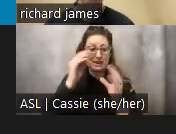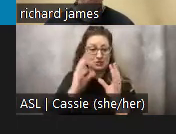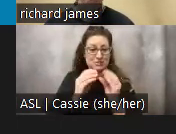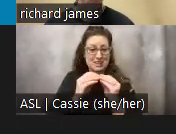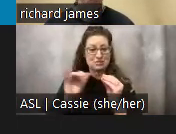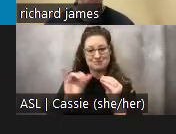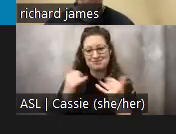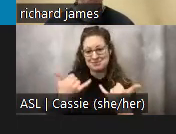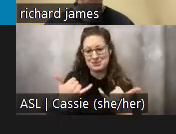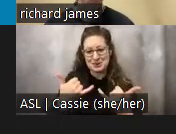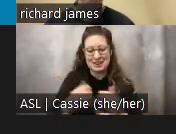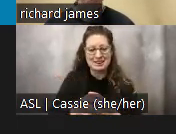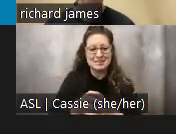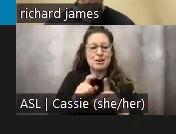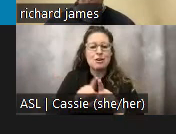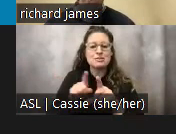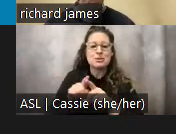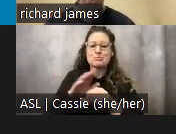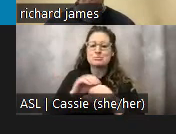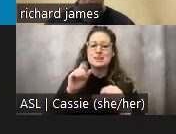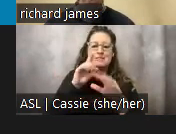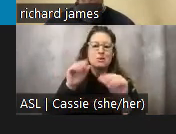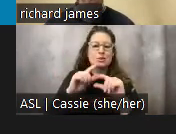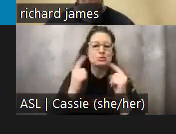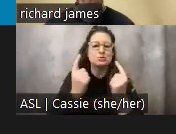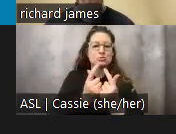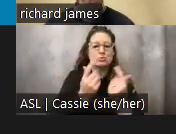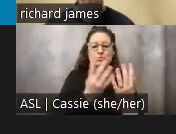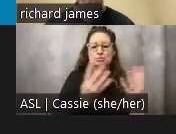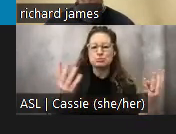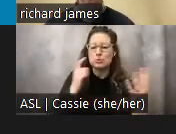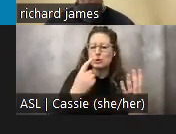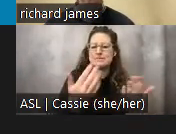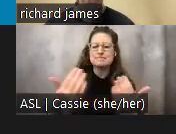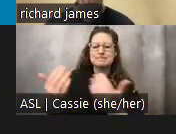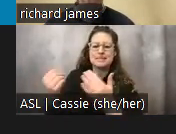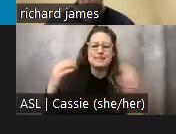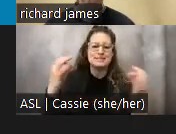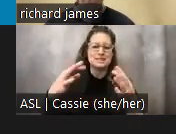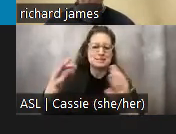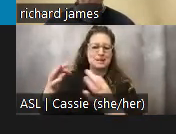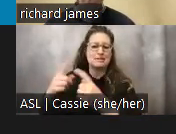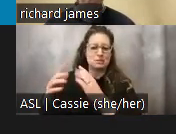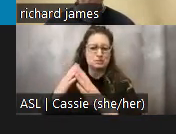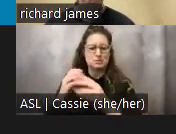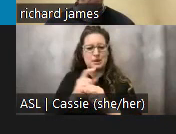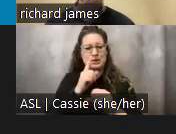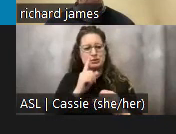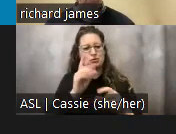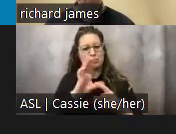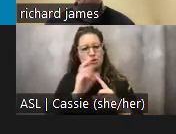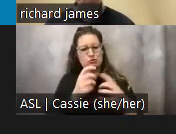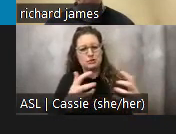groups to review public-facing research materials for cultural appropriateness. You can visit our